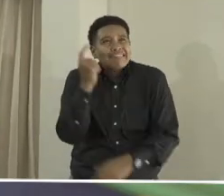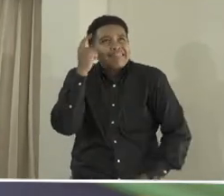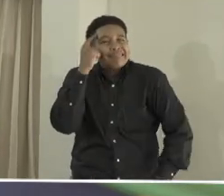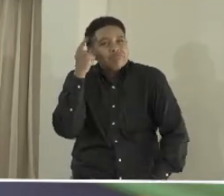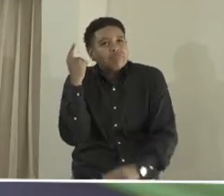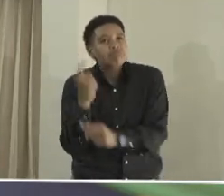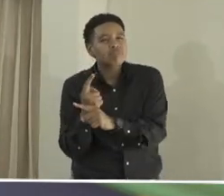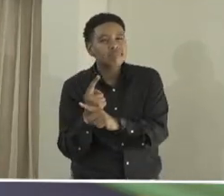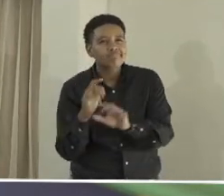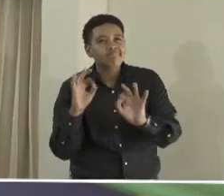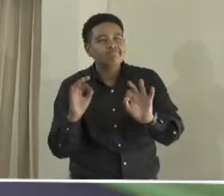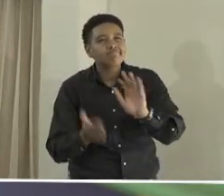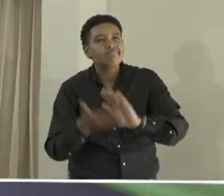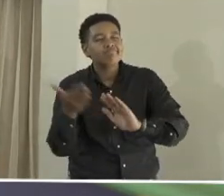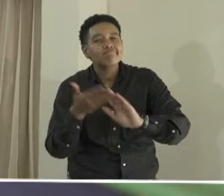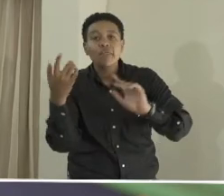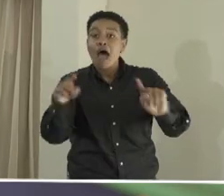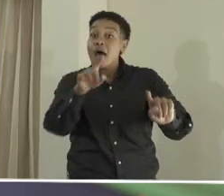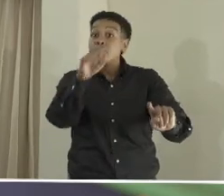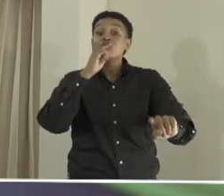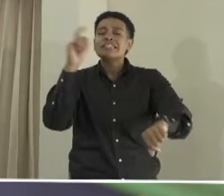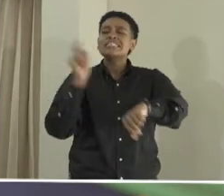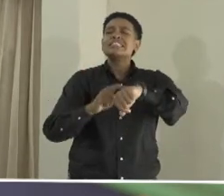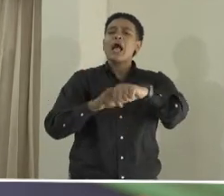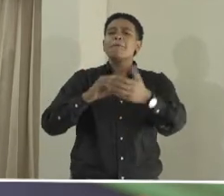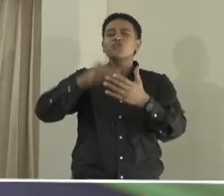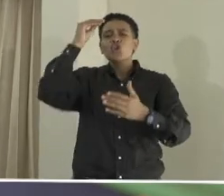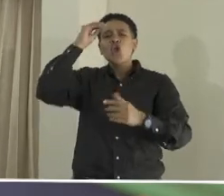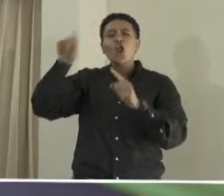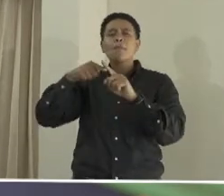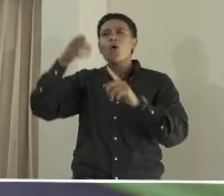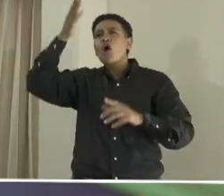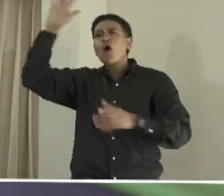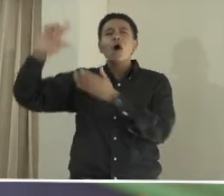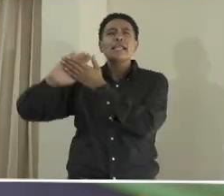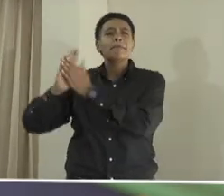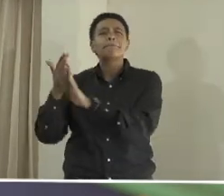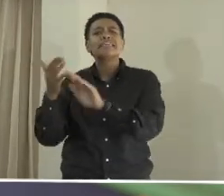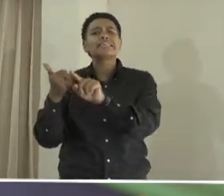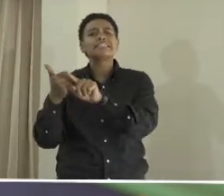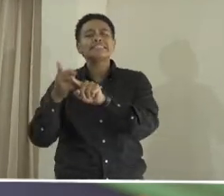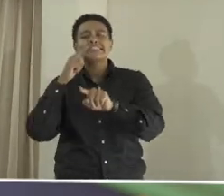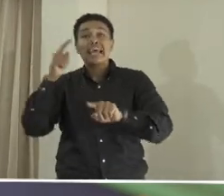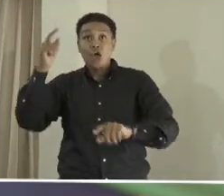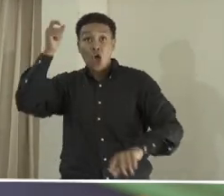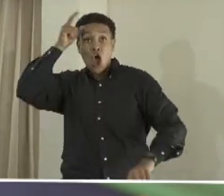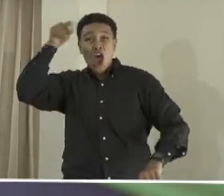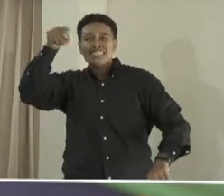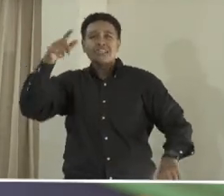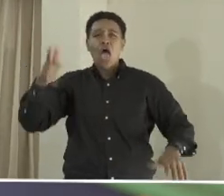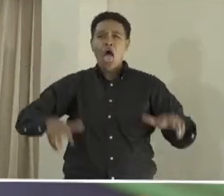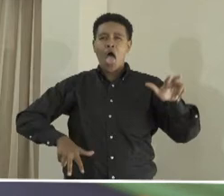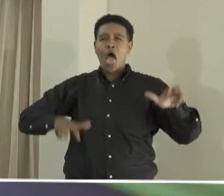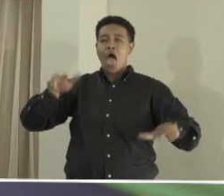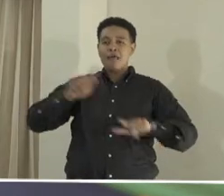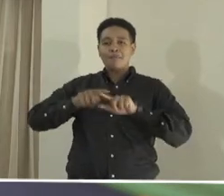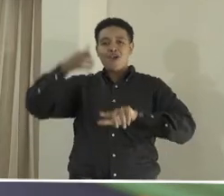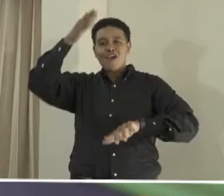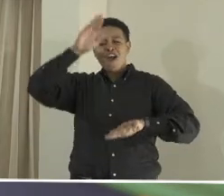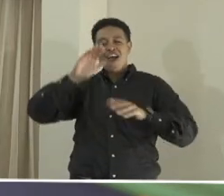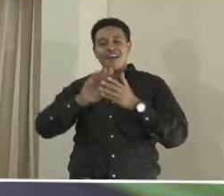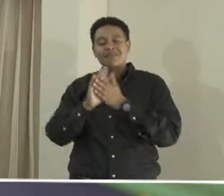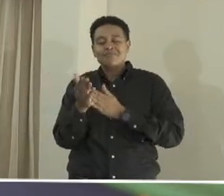mind. It is a time to learn about the peace of God that passes all understanding, to trust